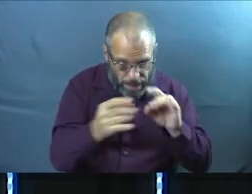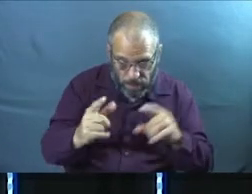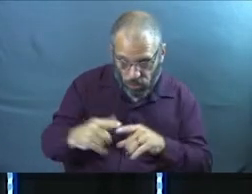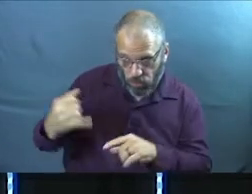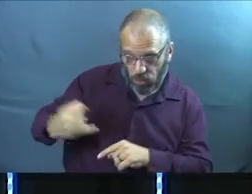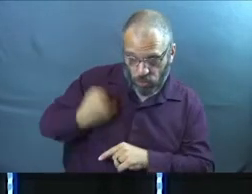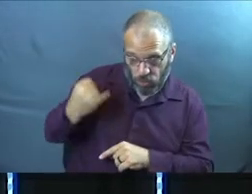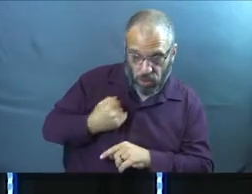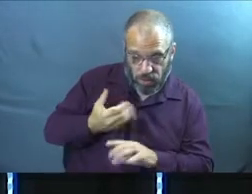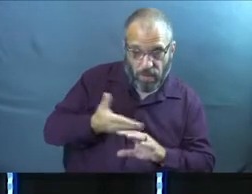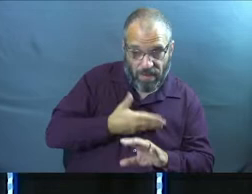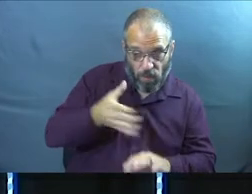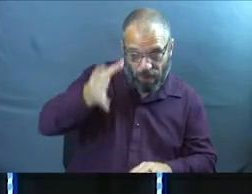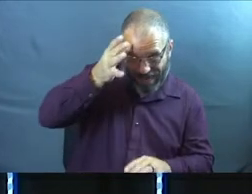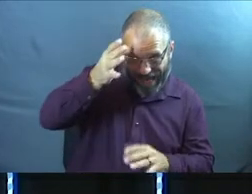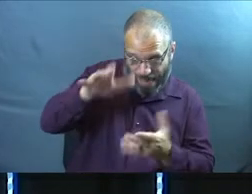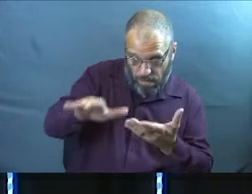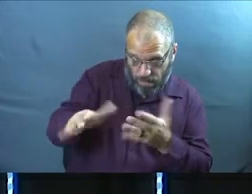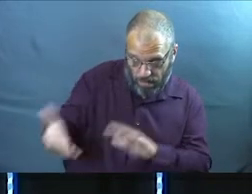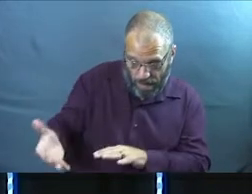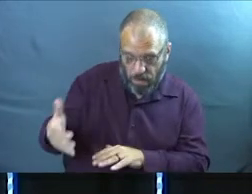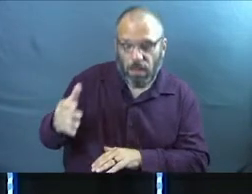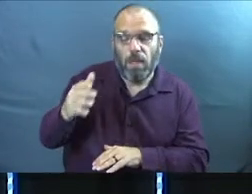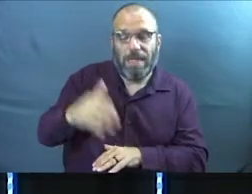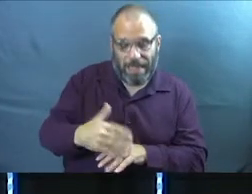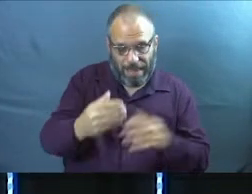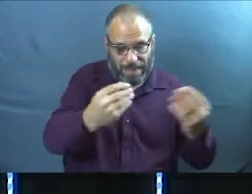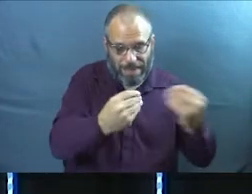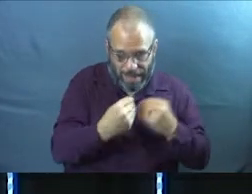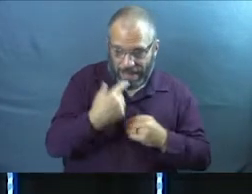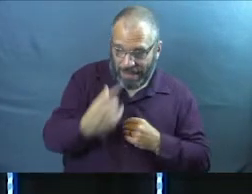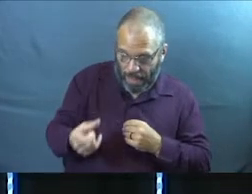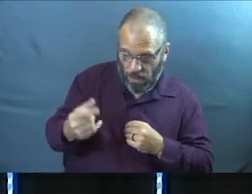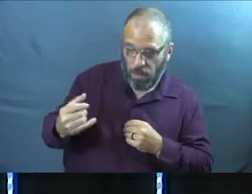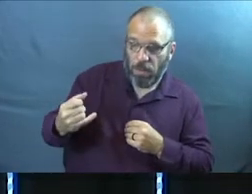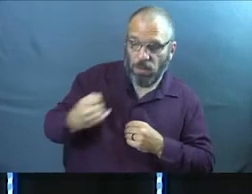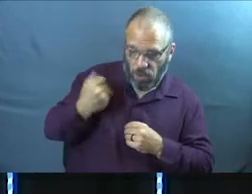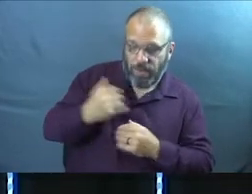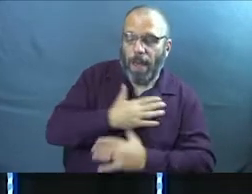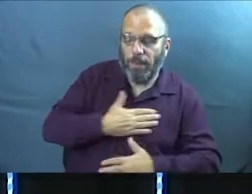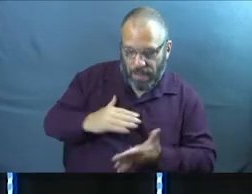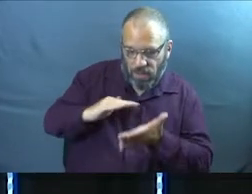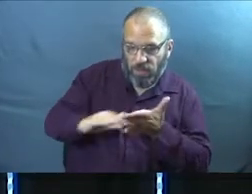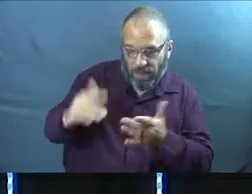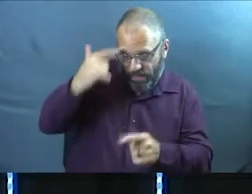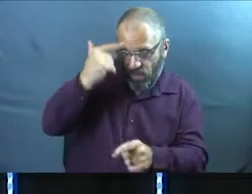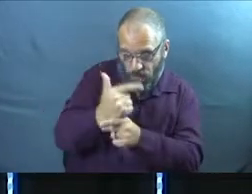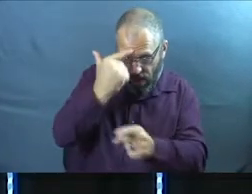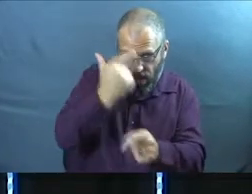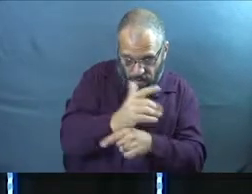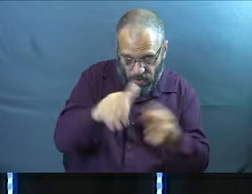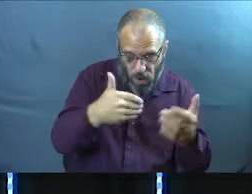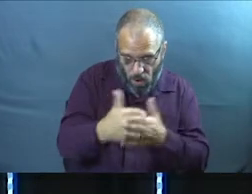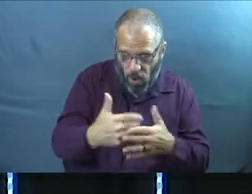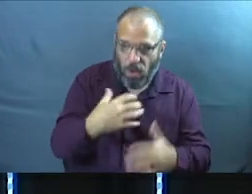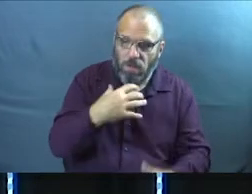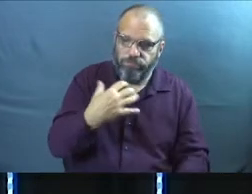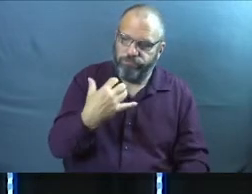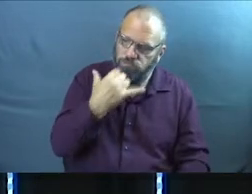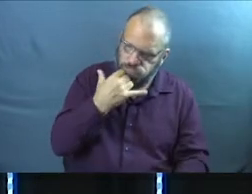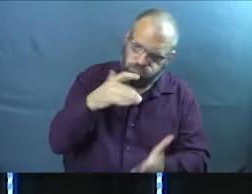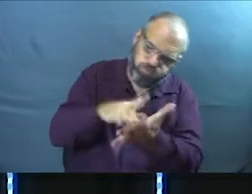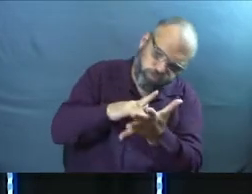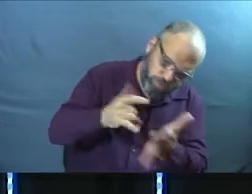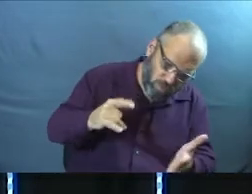Joseph. Before your father Jacob died, he instructed us to say this to you. Please forgive your brothers for a great wrong that they did to